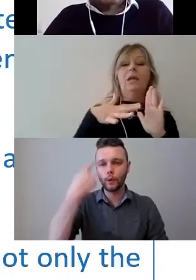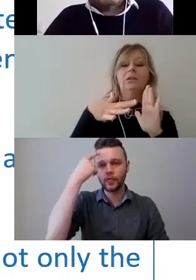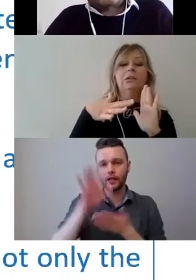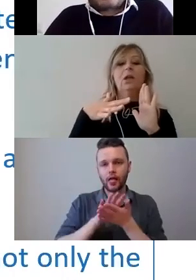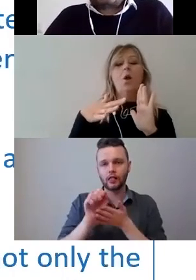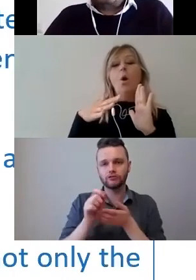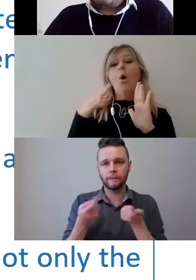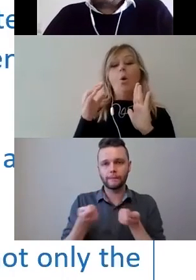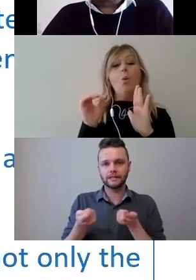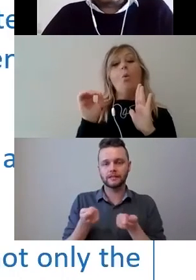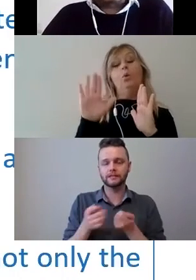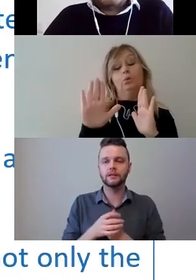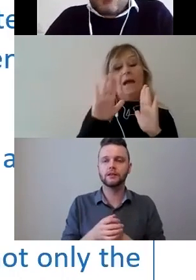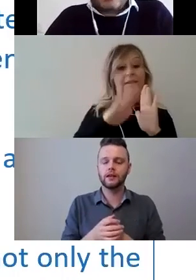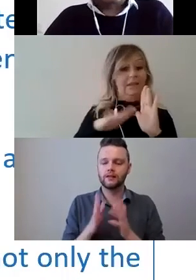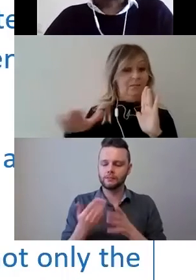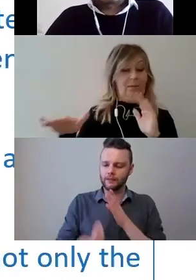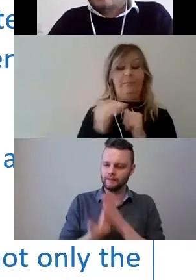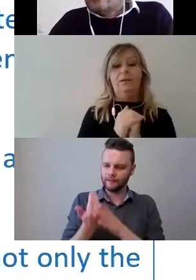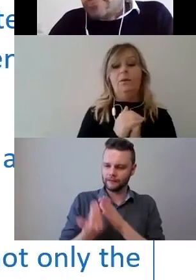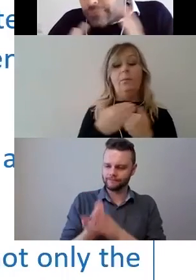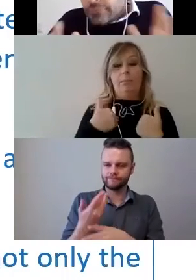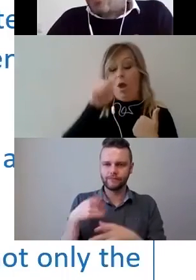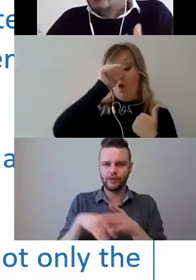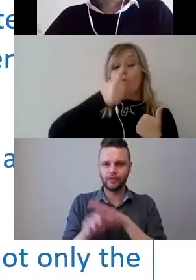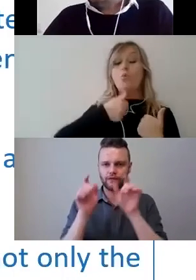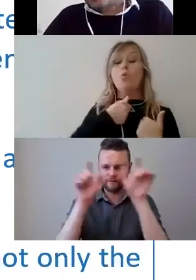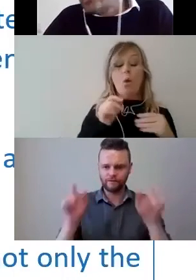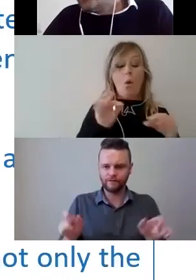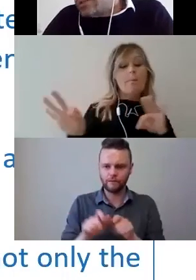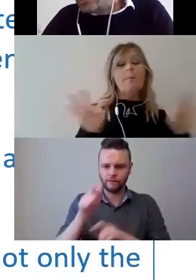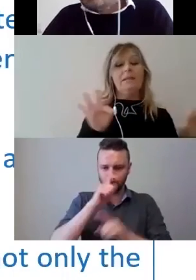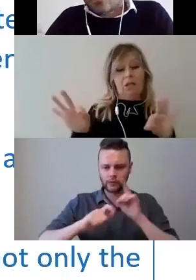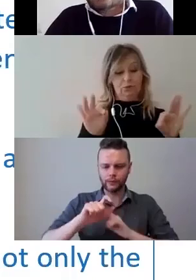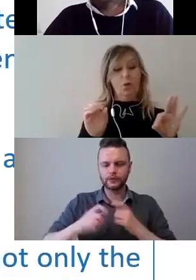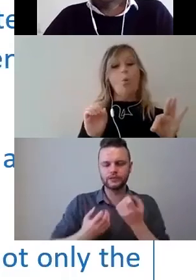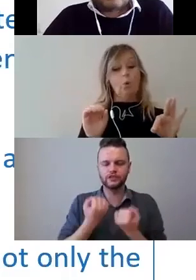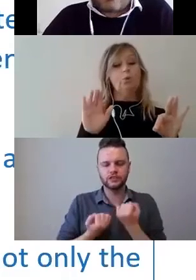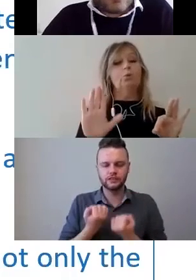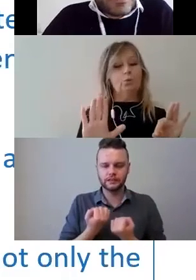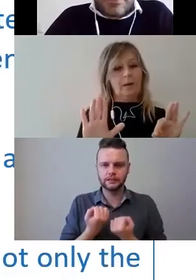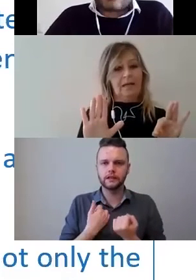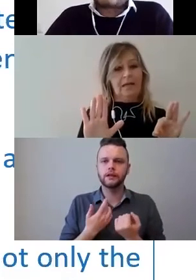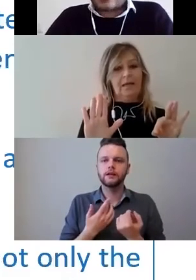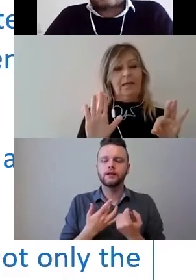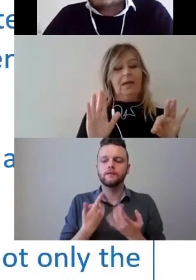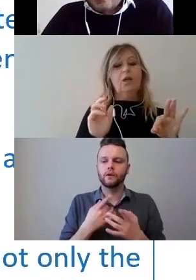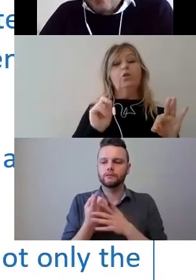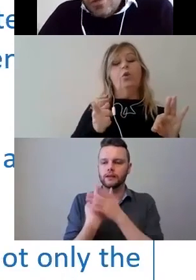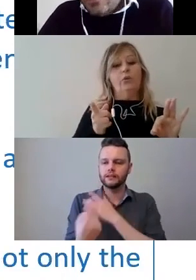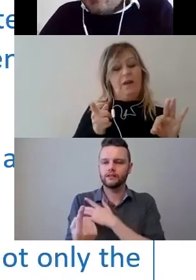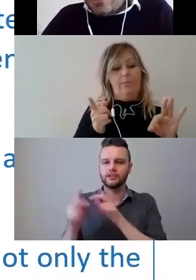cultural mediation has to be further developed in the frame of the community justice system, not only to perform individual